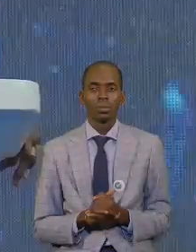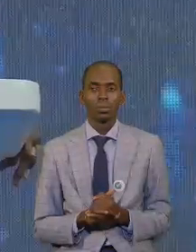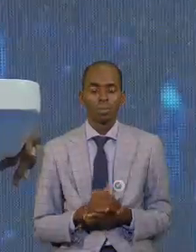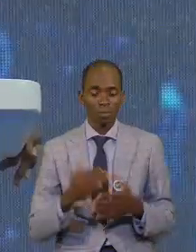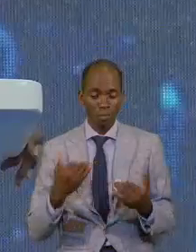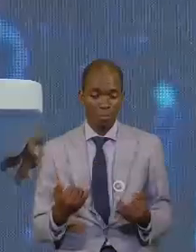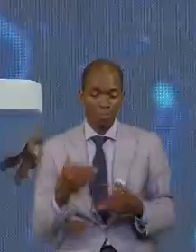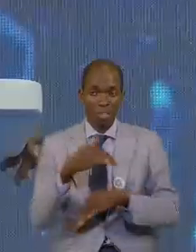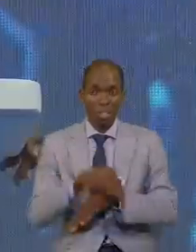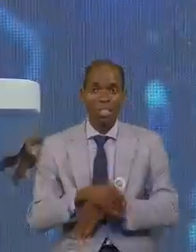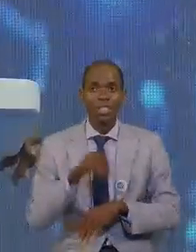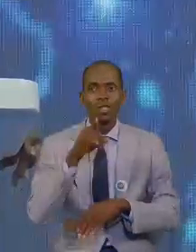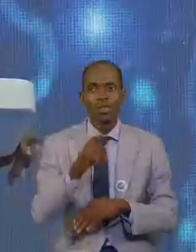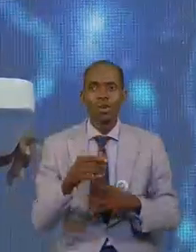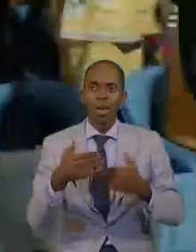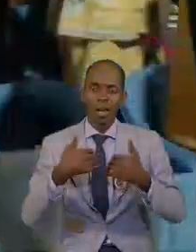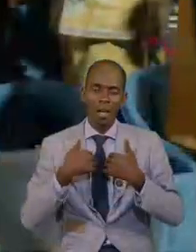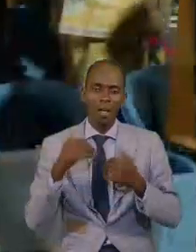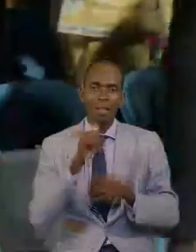Tonight you have a testimony.